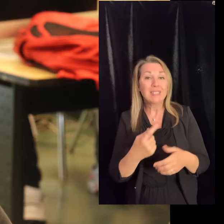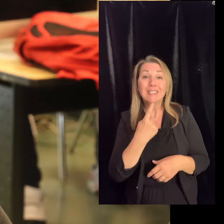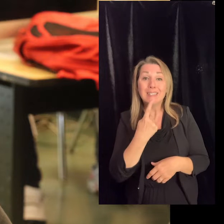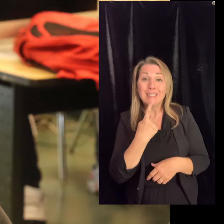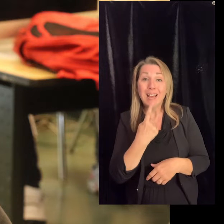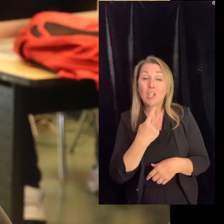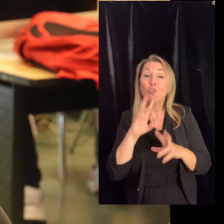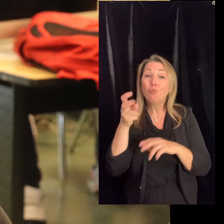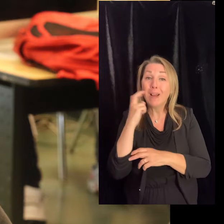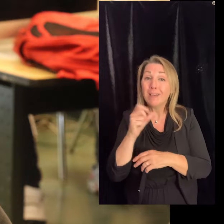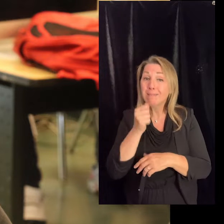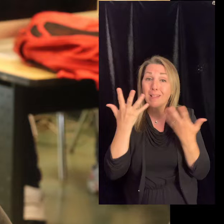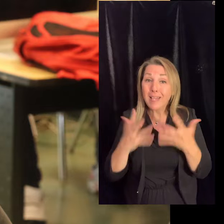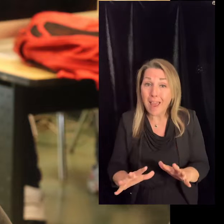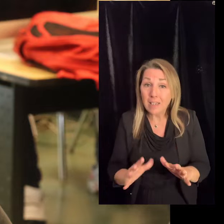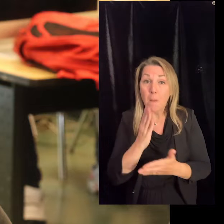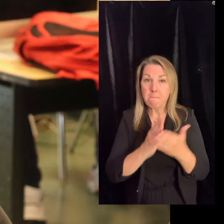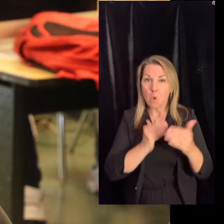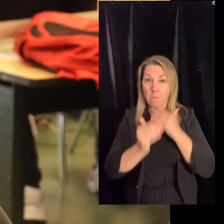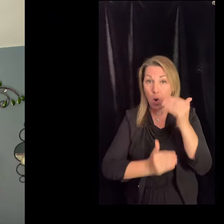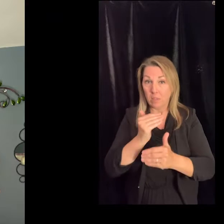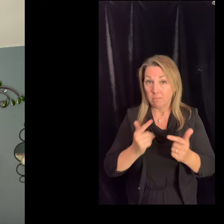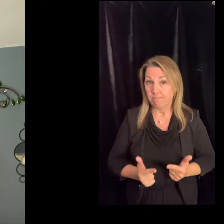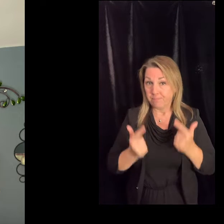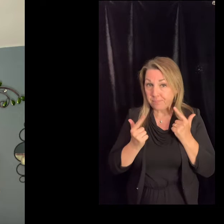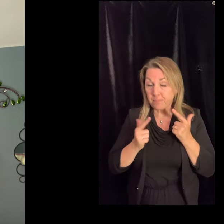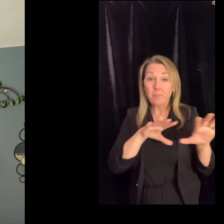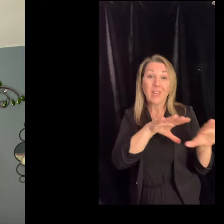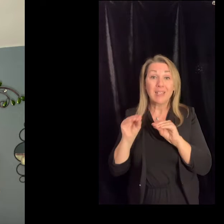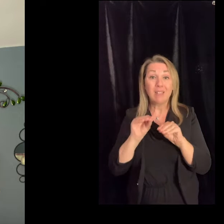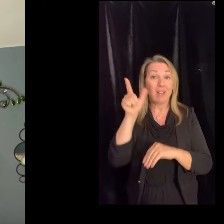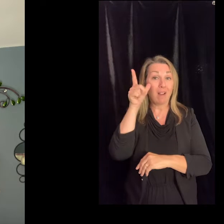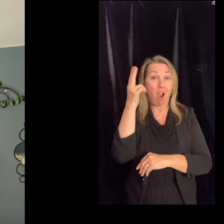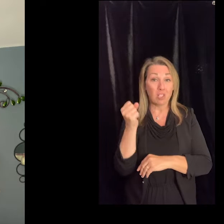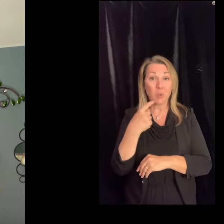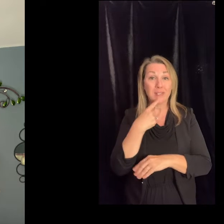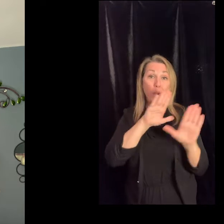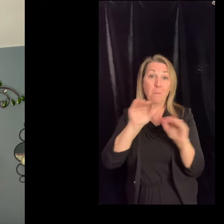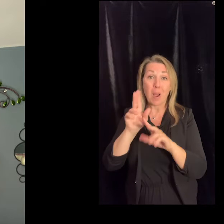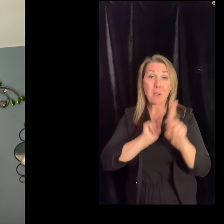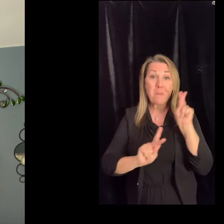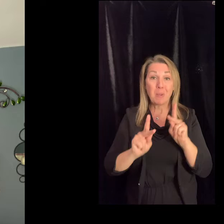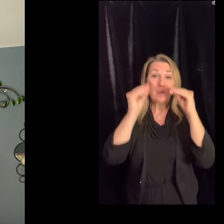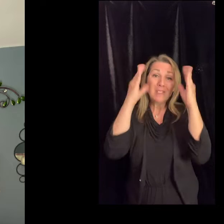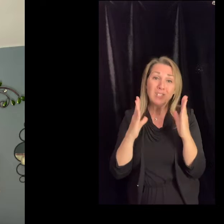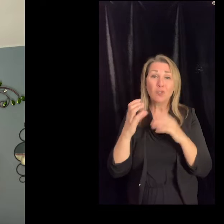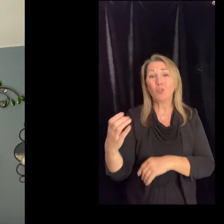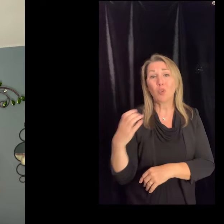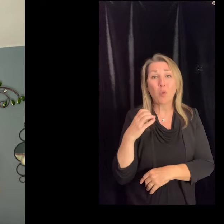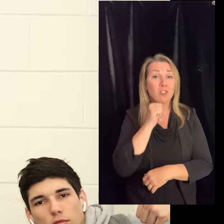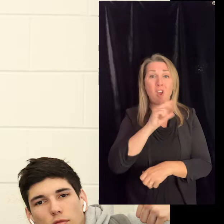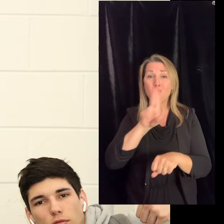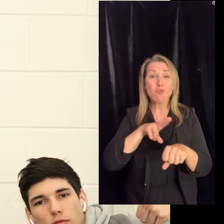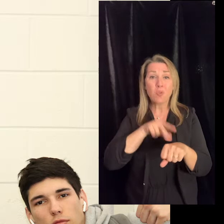end. It is just the next step in your life." Leaving Lincoln and saying goodbye to fellow students, teachers, and coaches